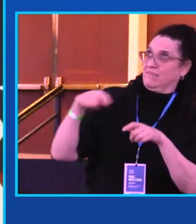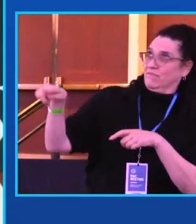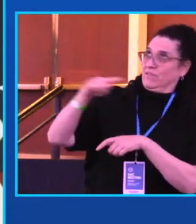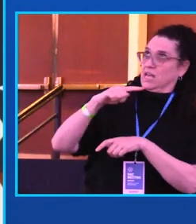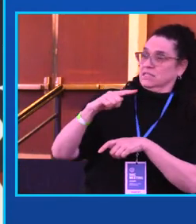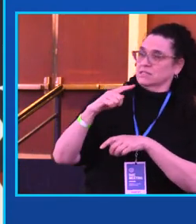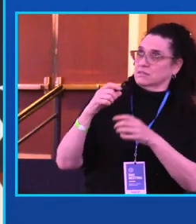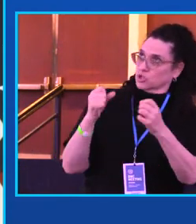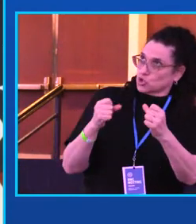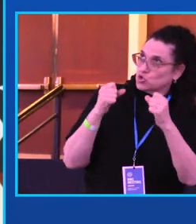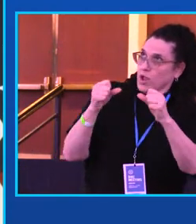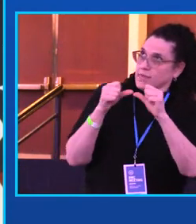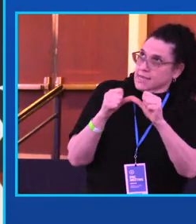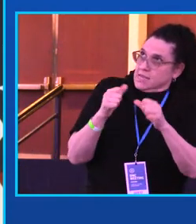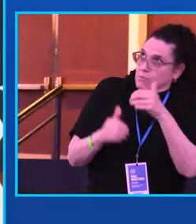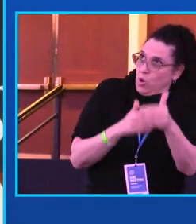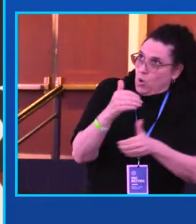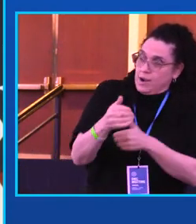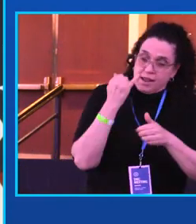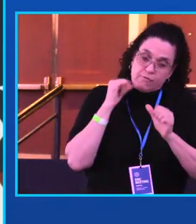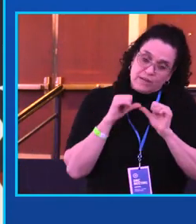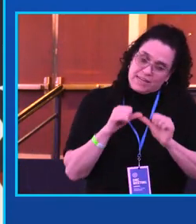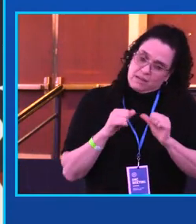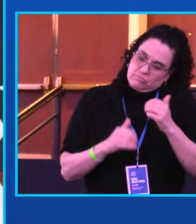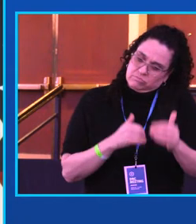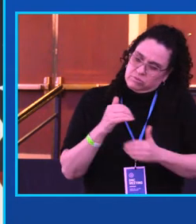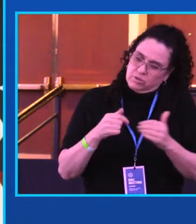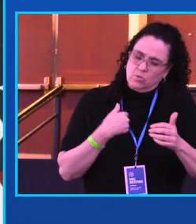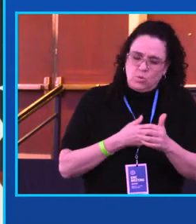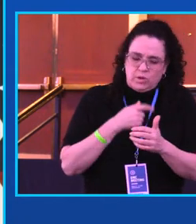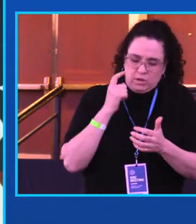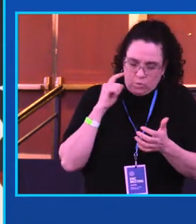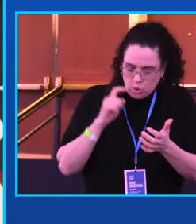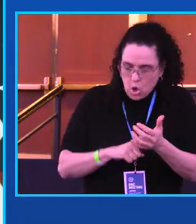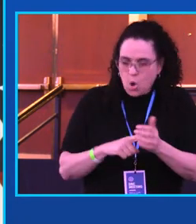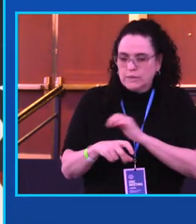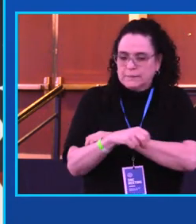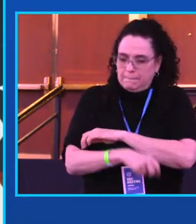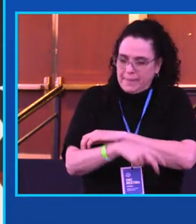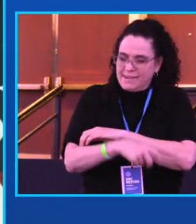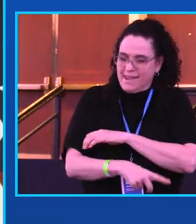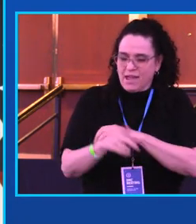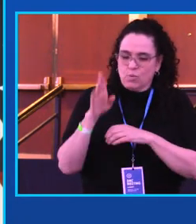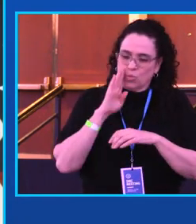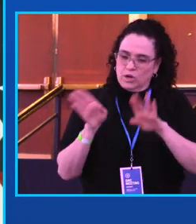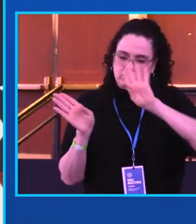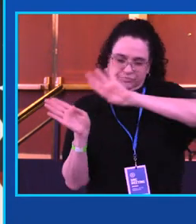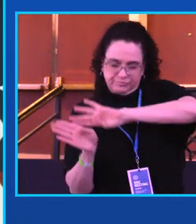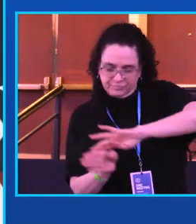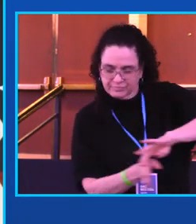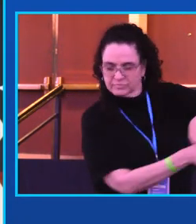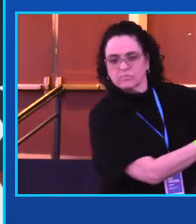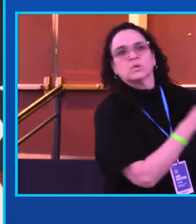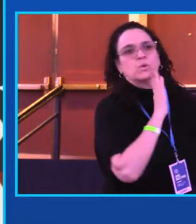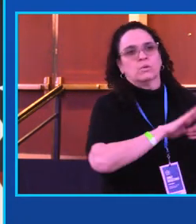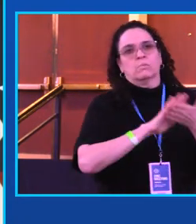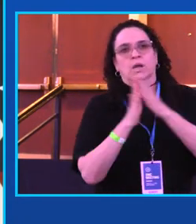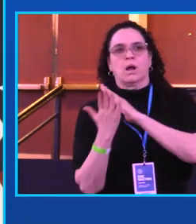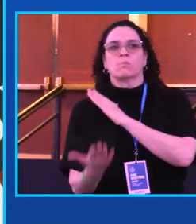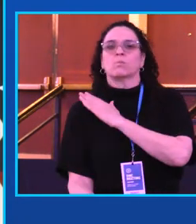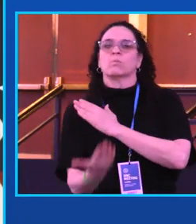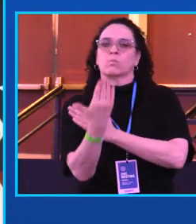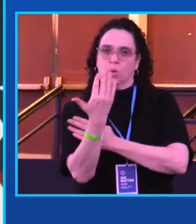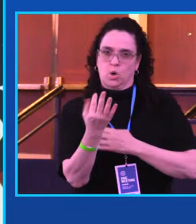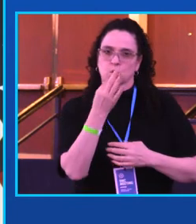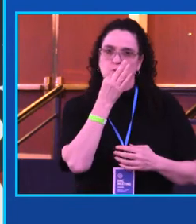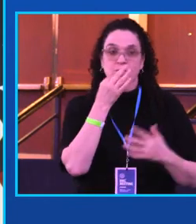keep moving forward, we will soon discover that midnight must give way to morning time,